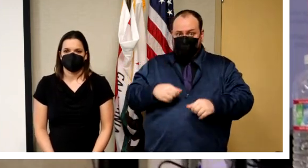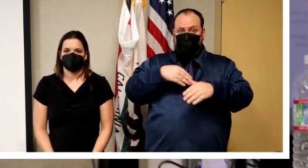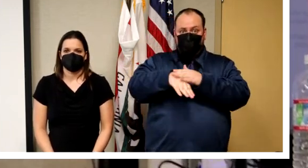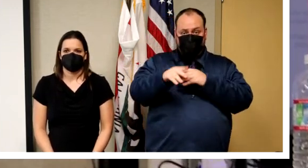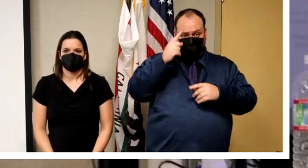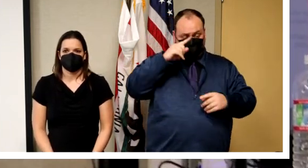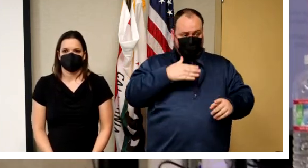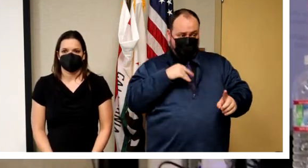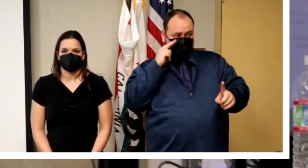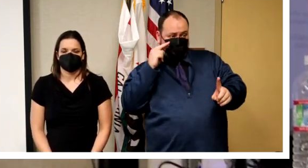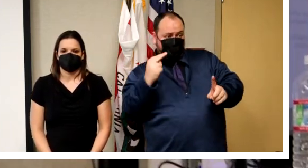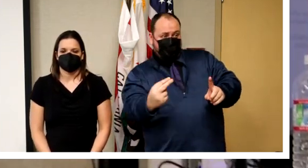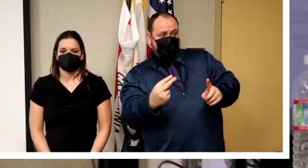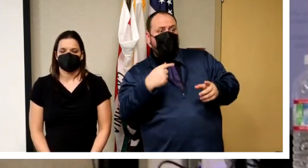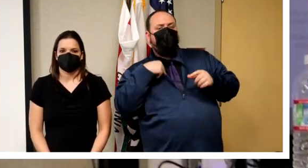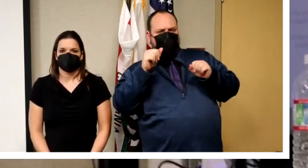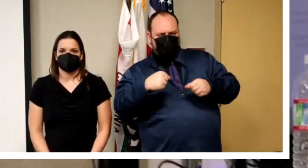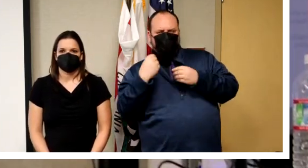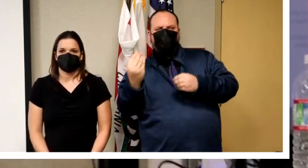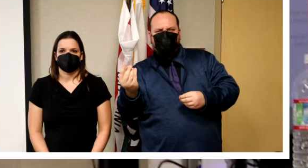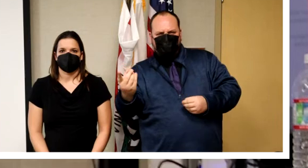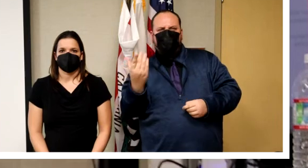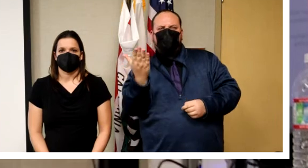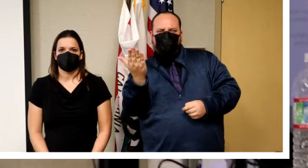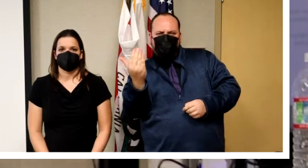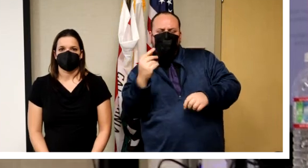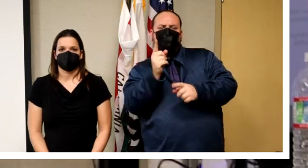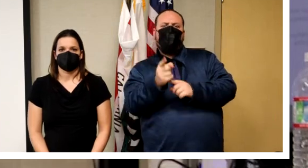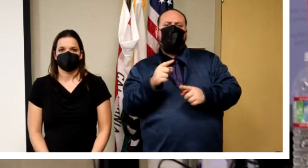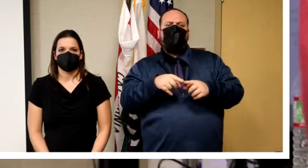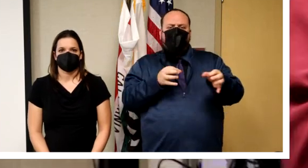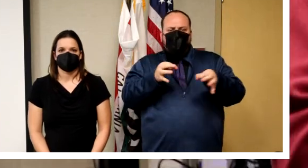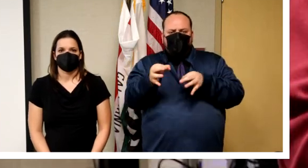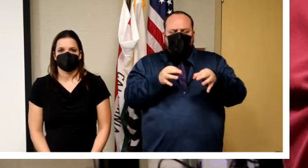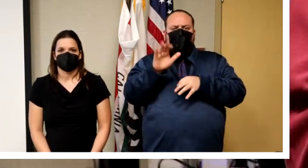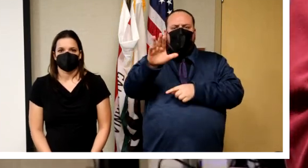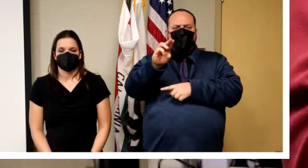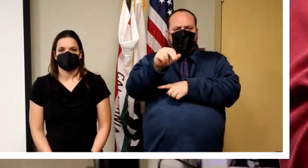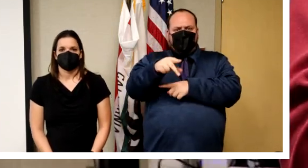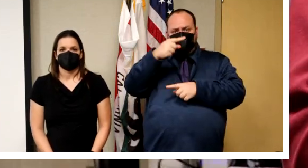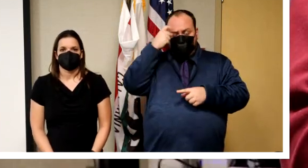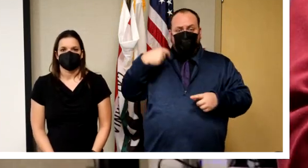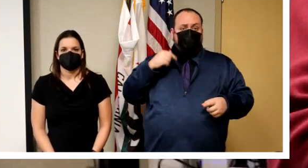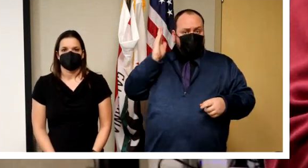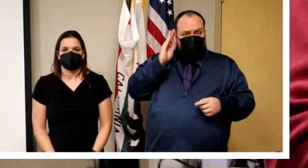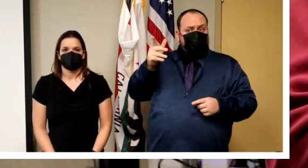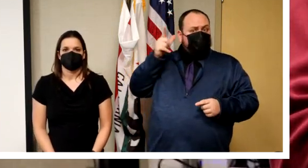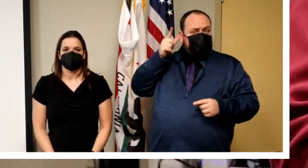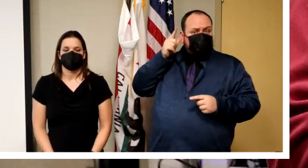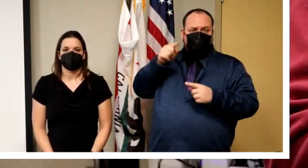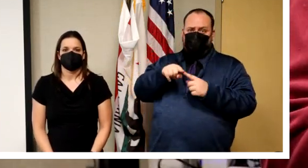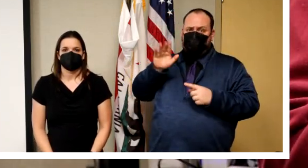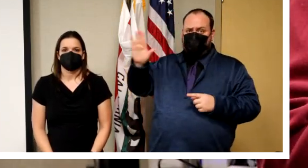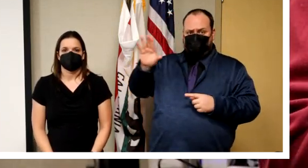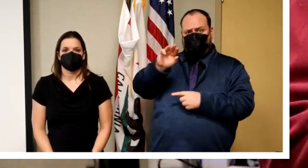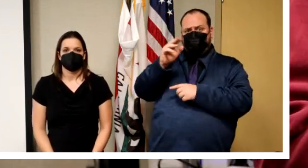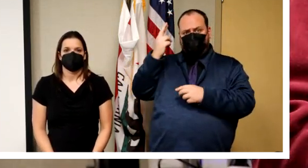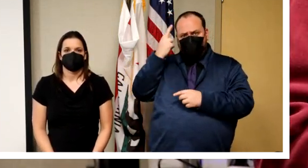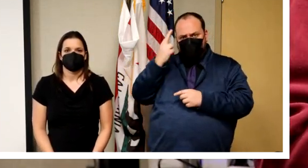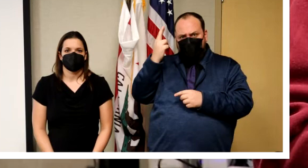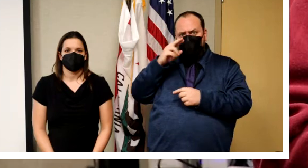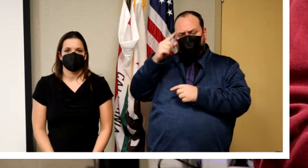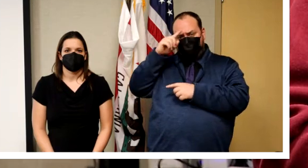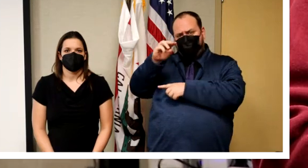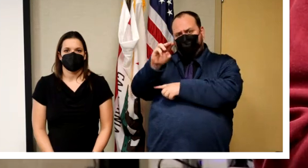my perspective, we can give you 15 minutes to explain your map, because we're going to listen to his reasoning for all the maps that he's